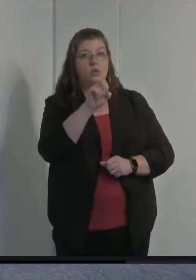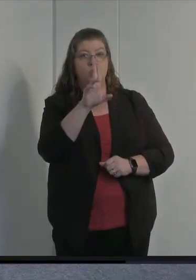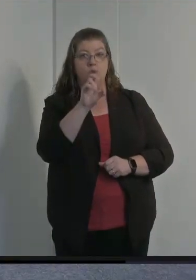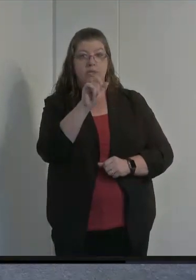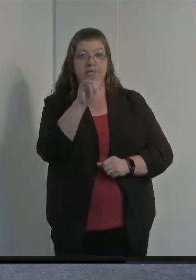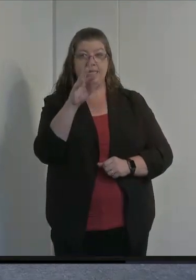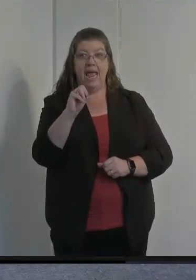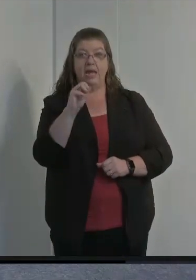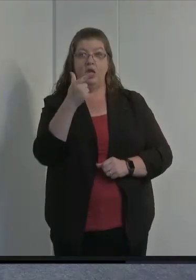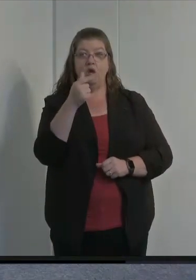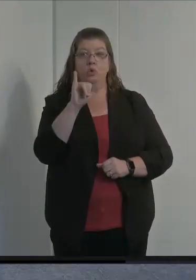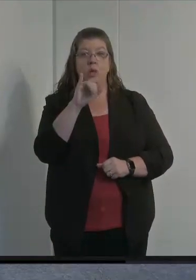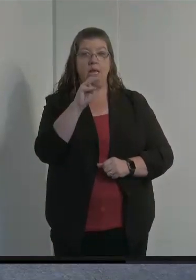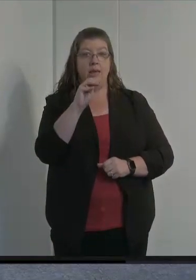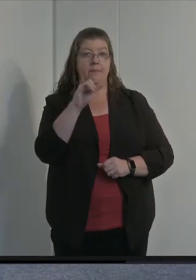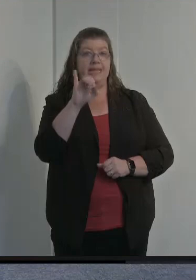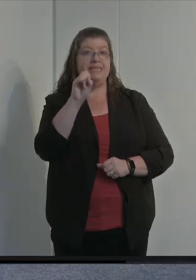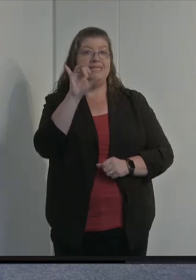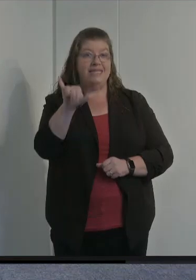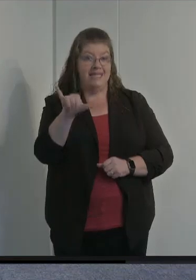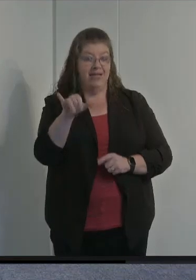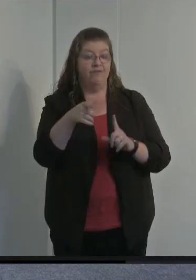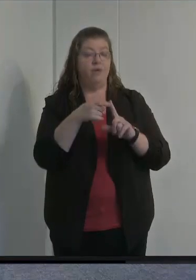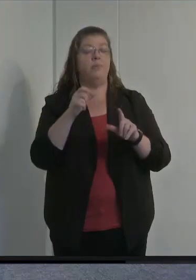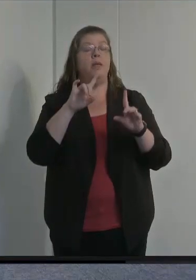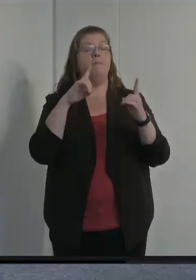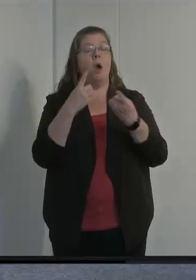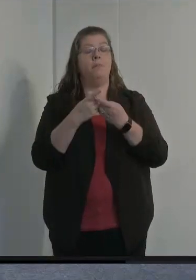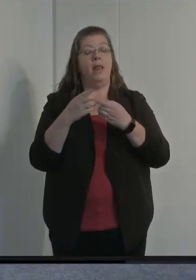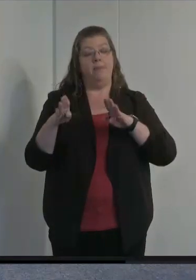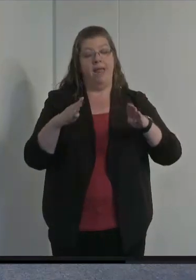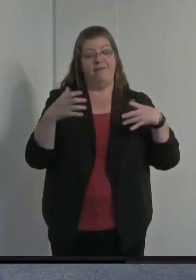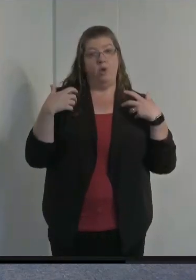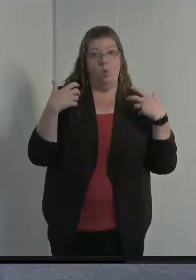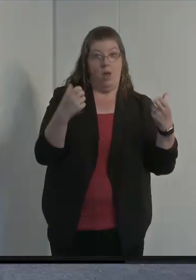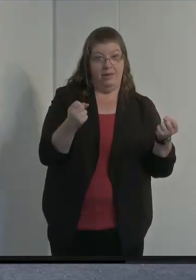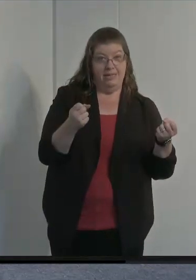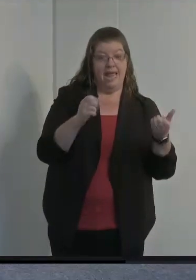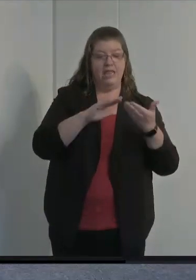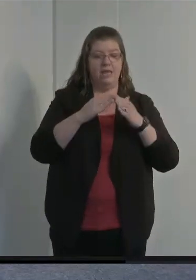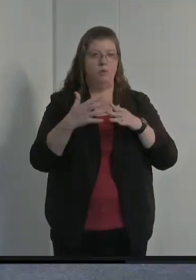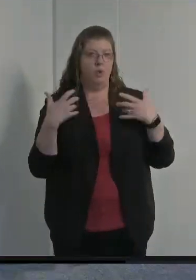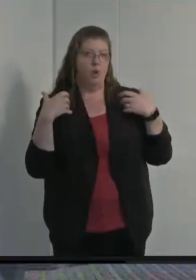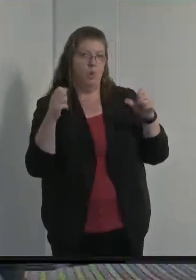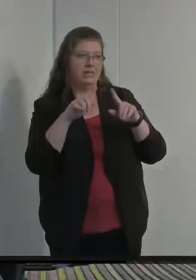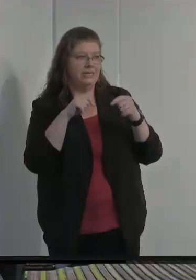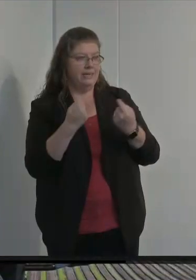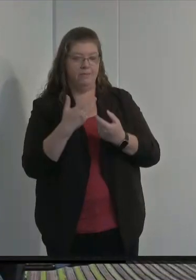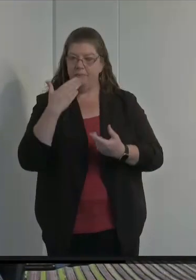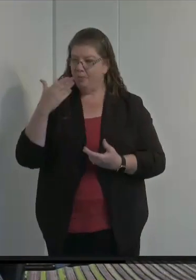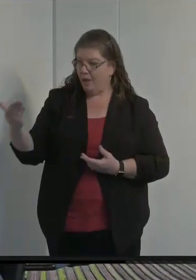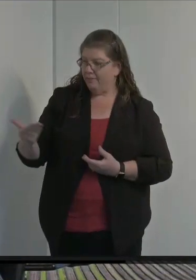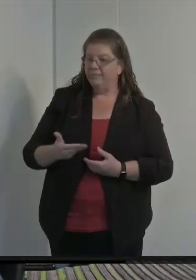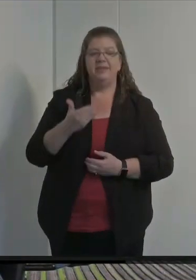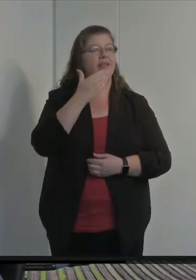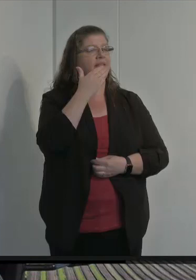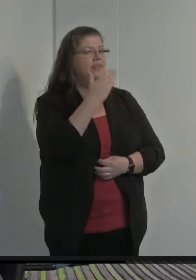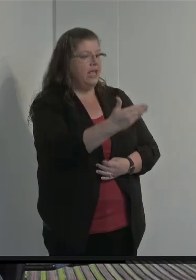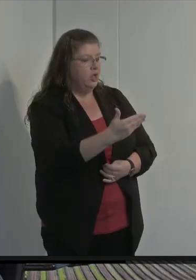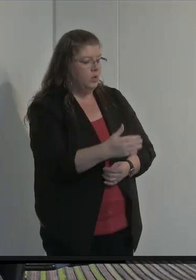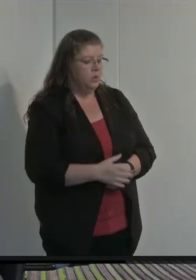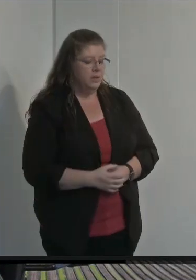also here today with a message from the Department of Behavioral Wellness and the Community Wellness Team. Welcome, Ms. Grimacy. Thank you, Supervisor